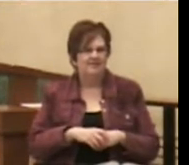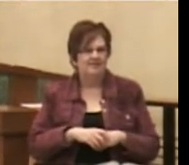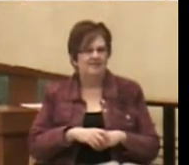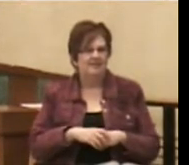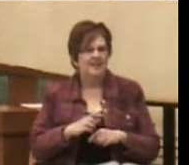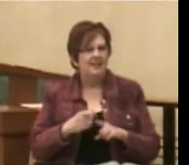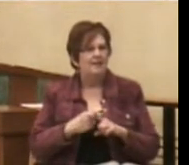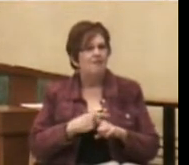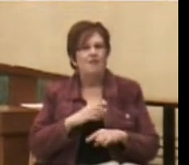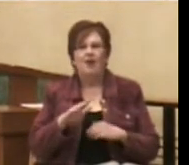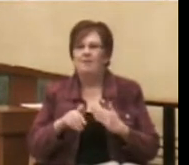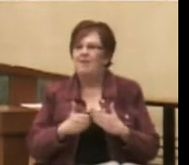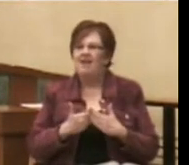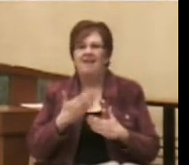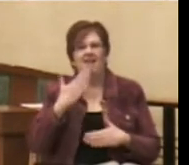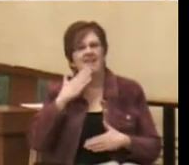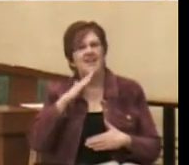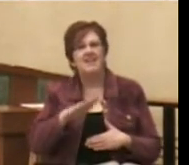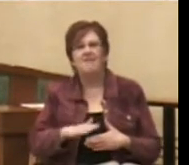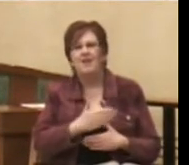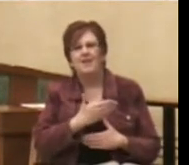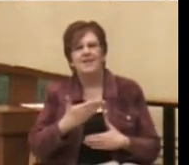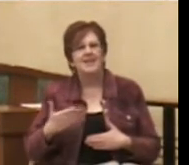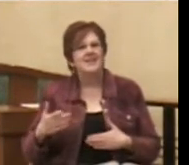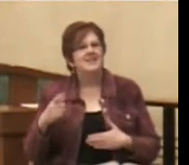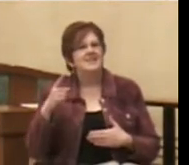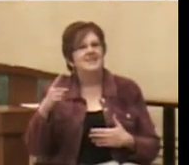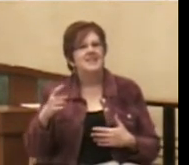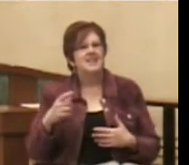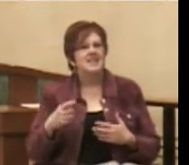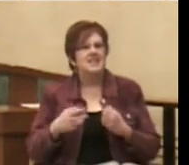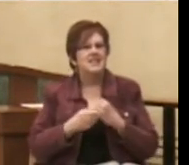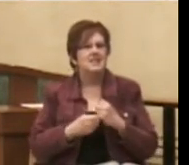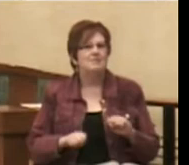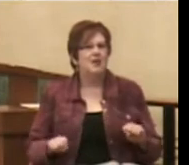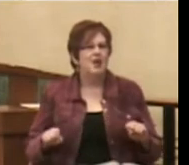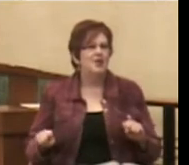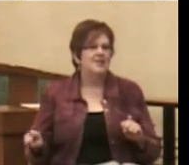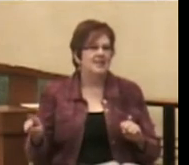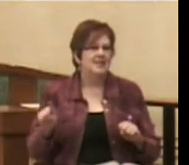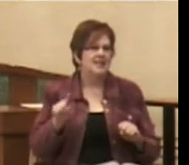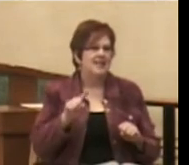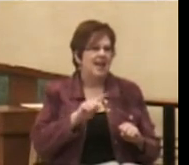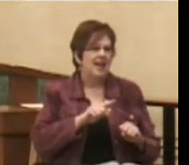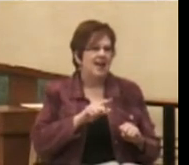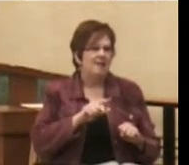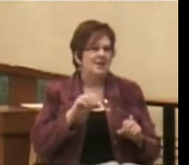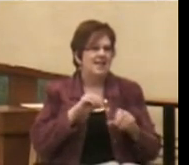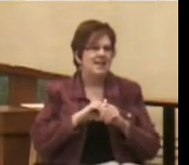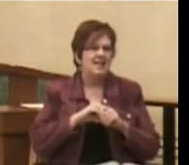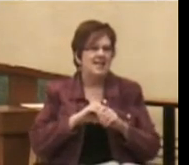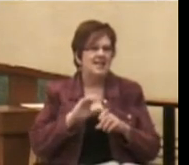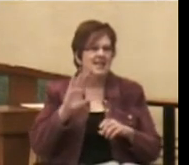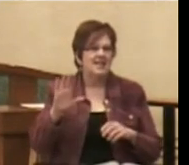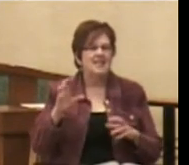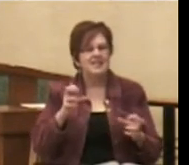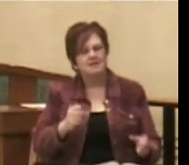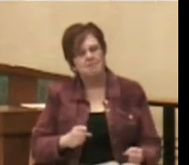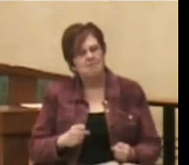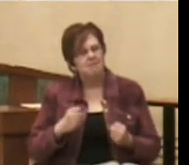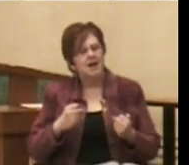From all evil things he spares them. In his